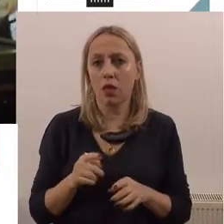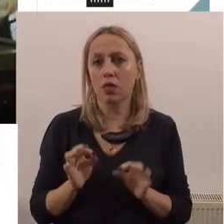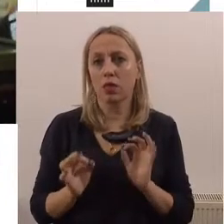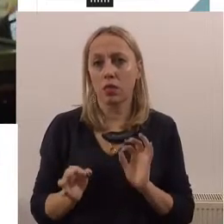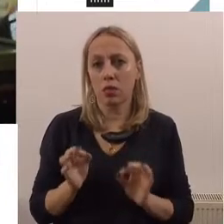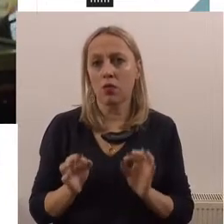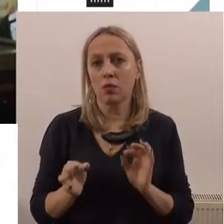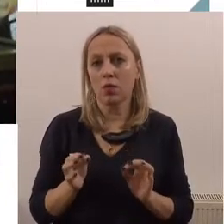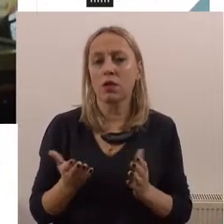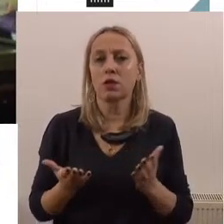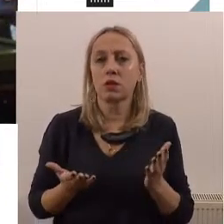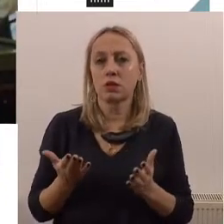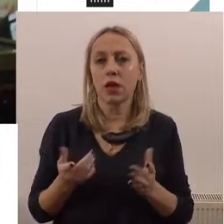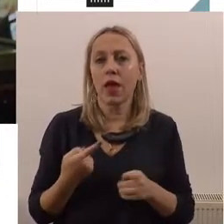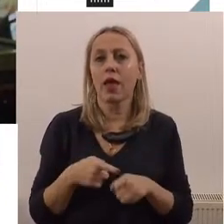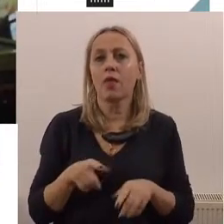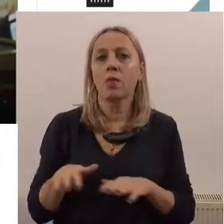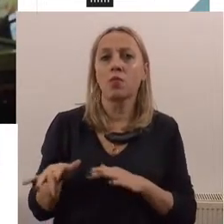specially prepared events,